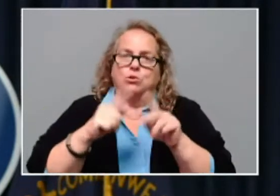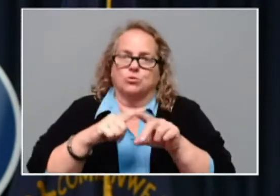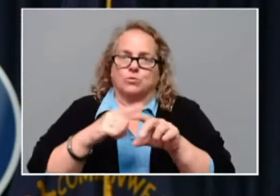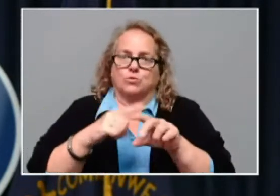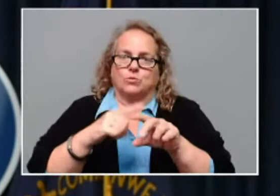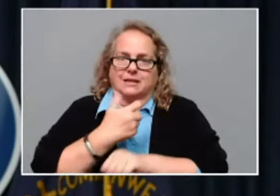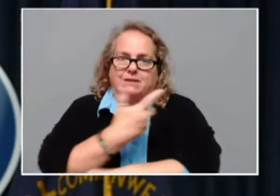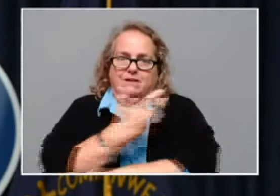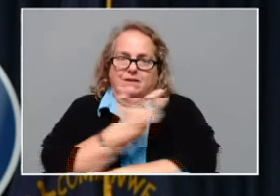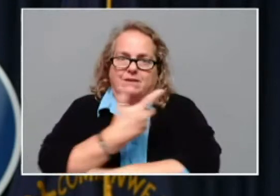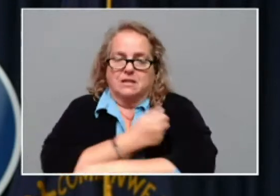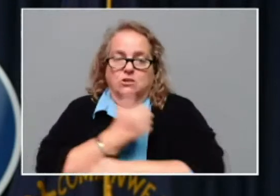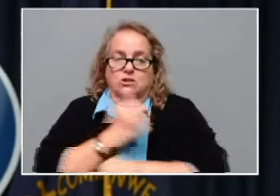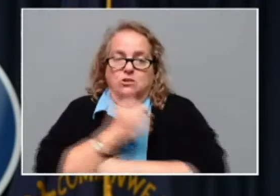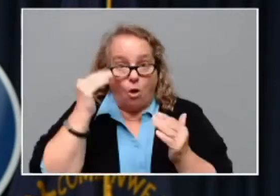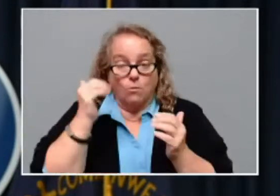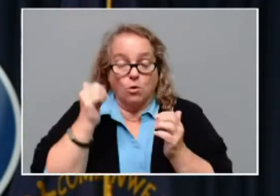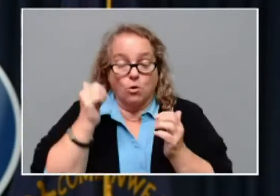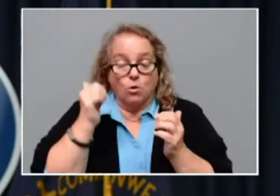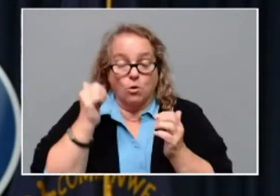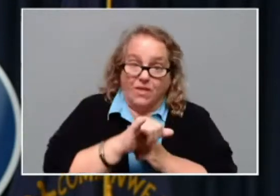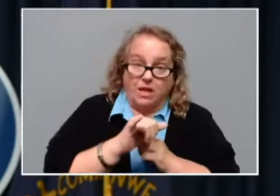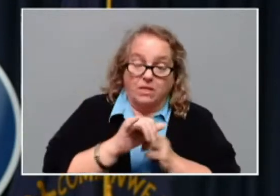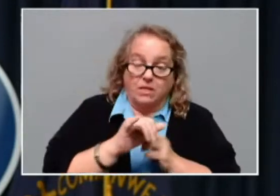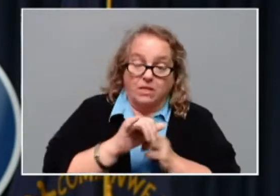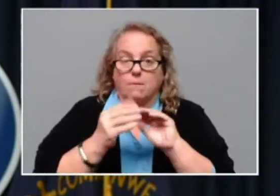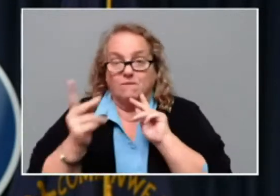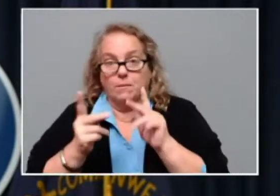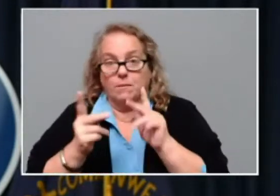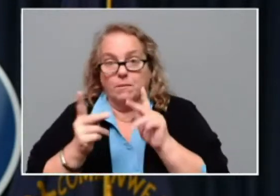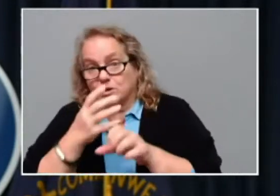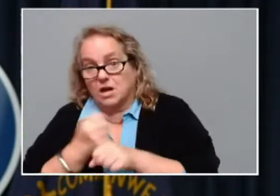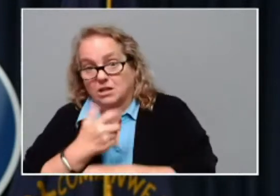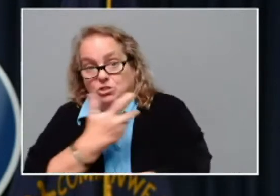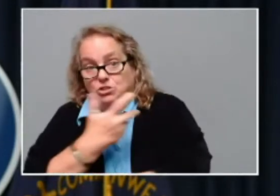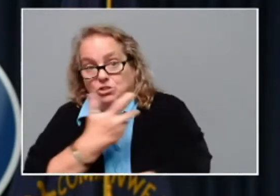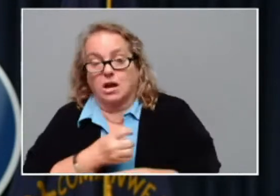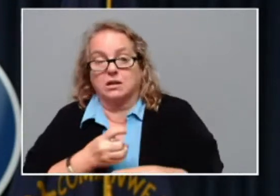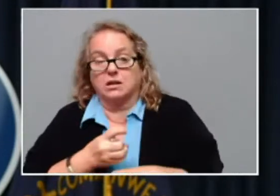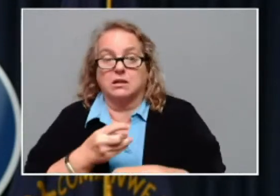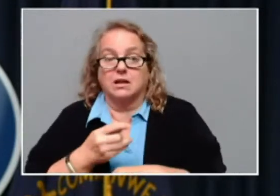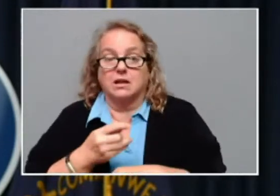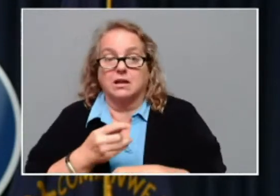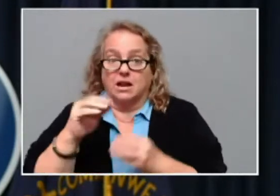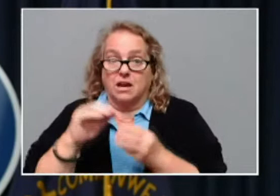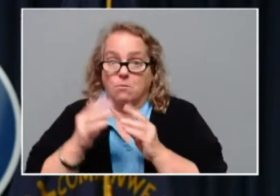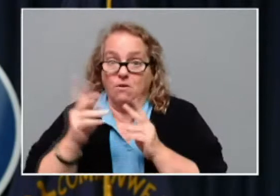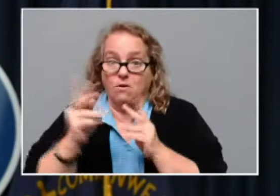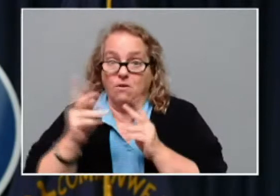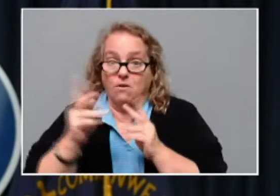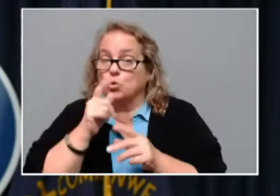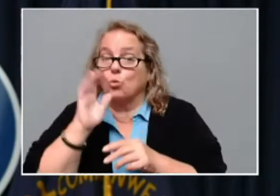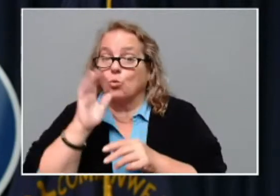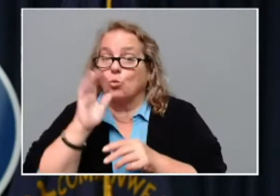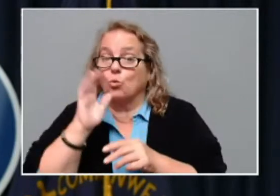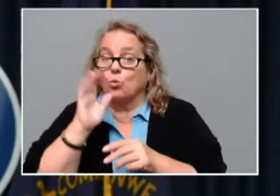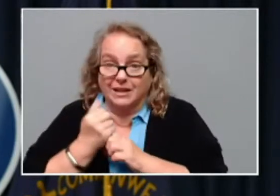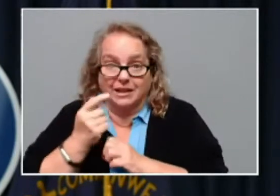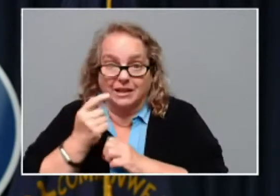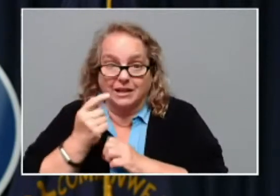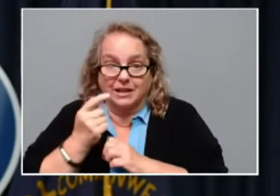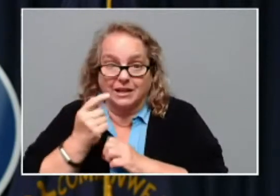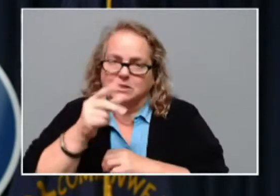the number of people who have gotten the shot, with the number who will get it when they are eligible, that we won't see a spike like this again. I mean,